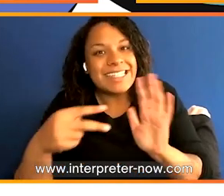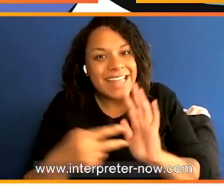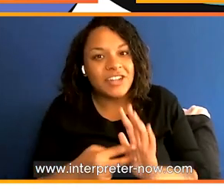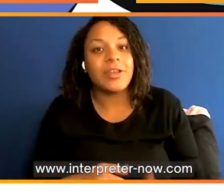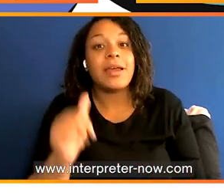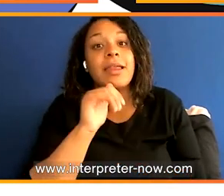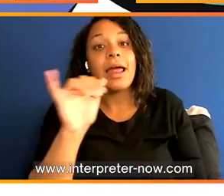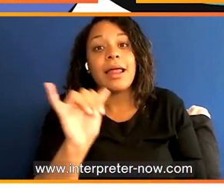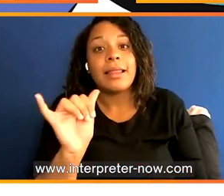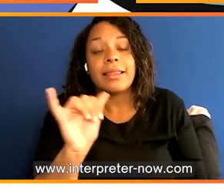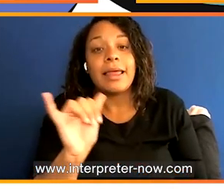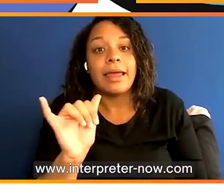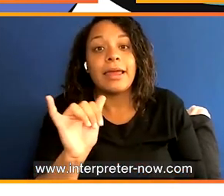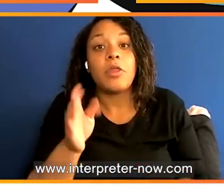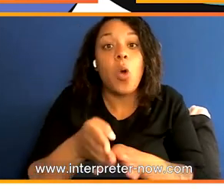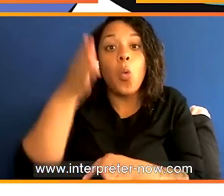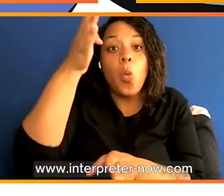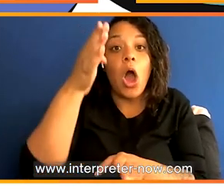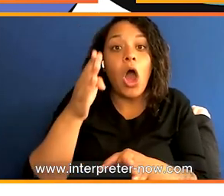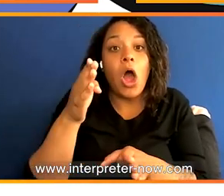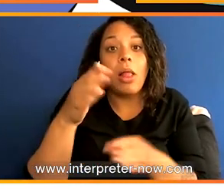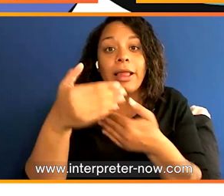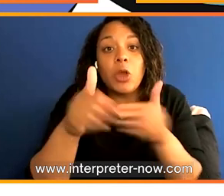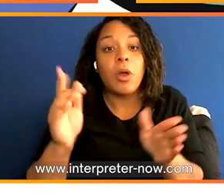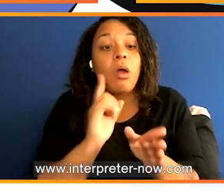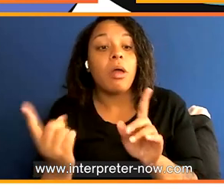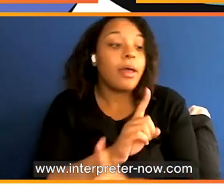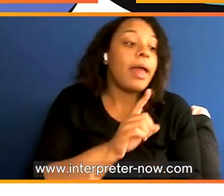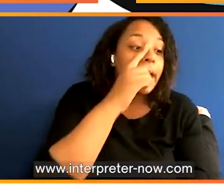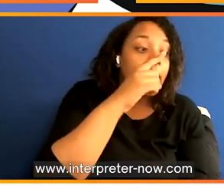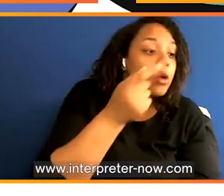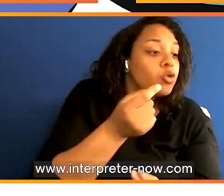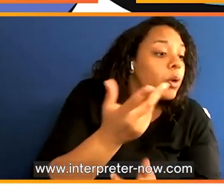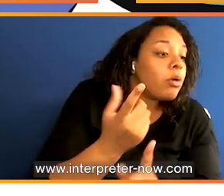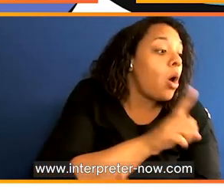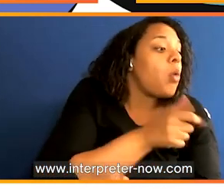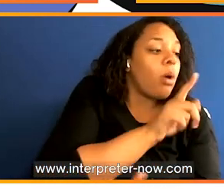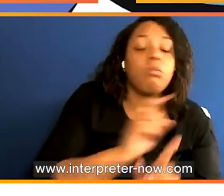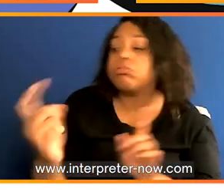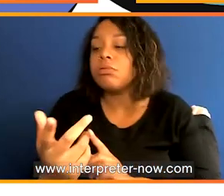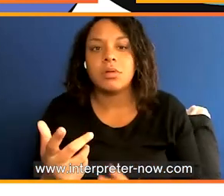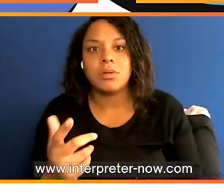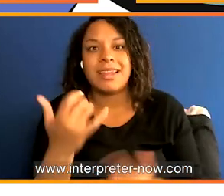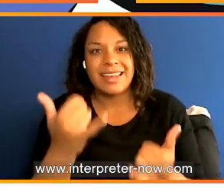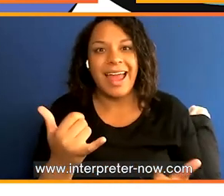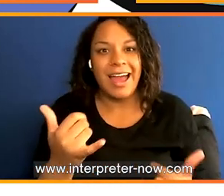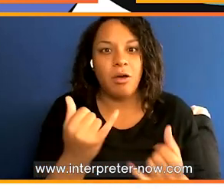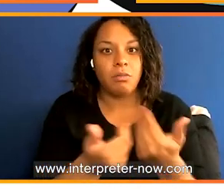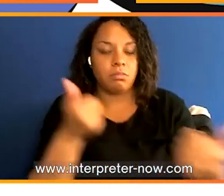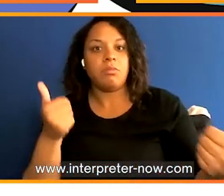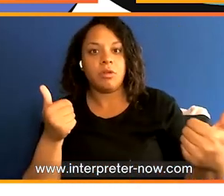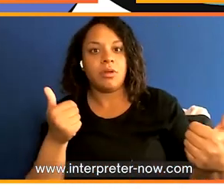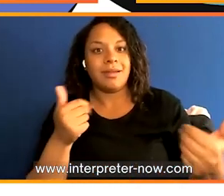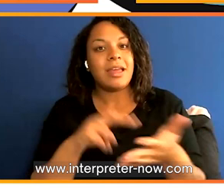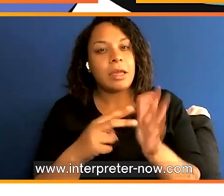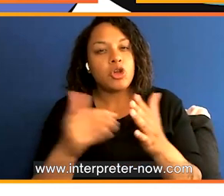And you needed to check in with them more intentionally as well, because it's not like you could throw something over the cubicle wall, you know, like, hey, or pop